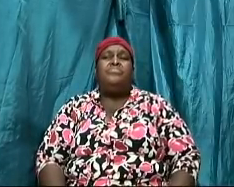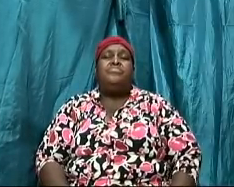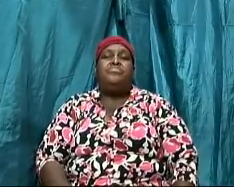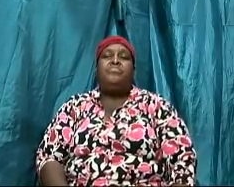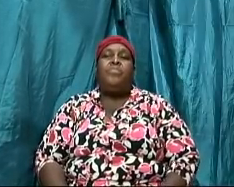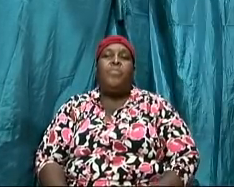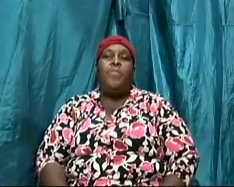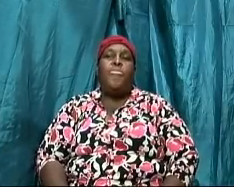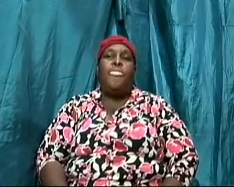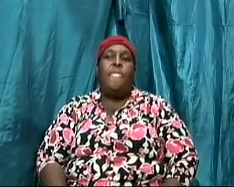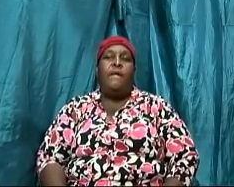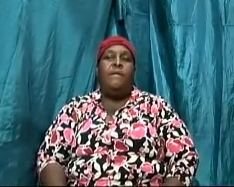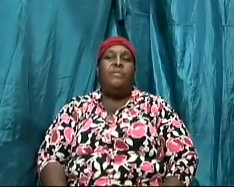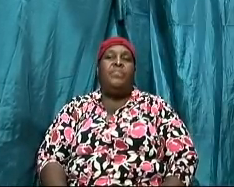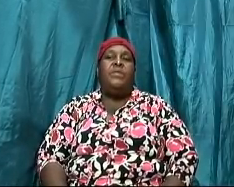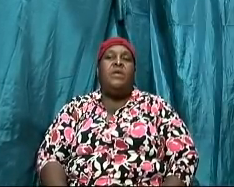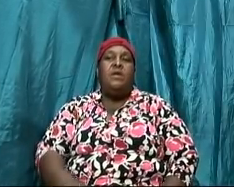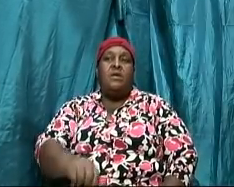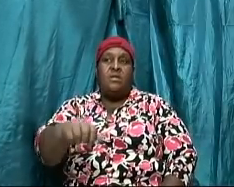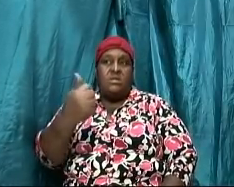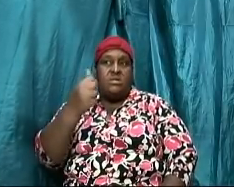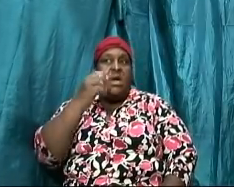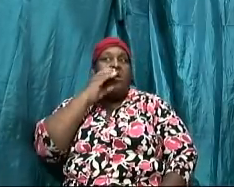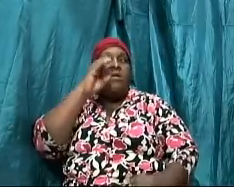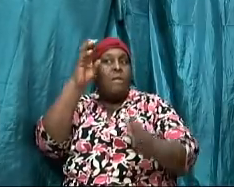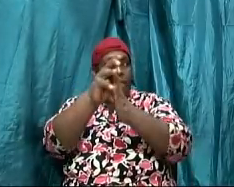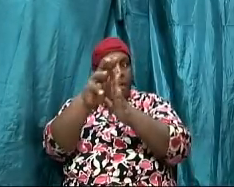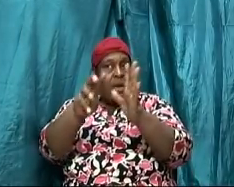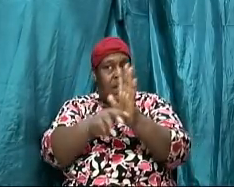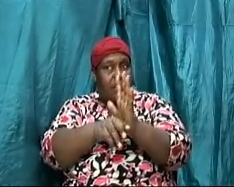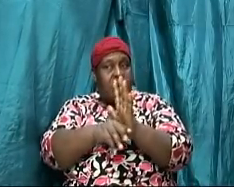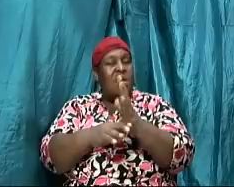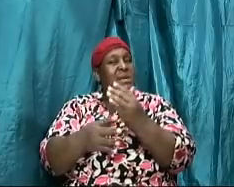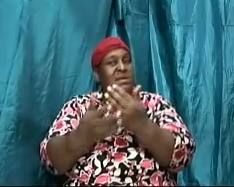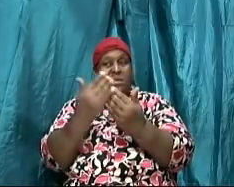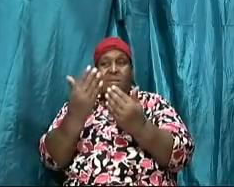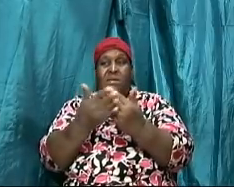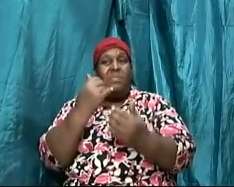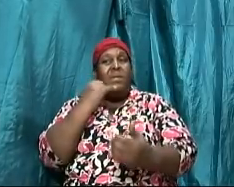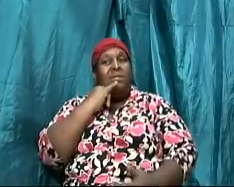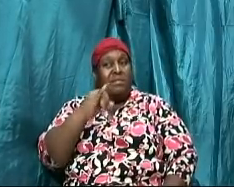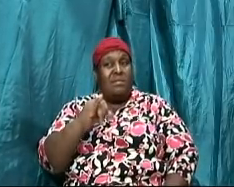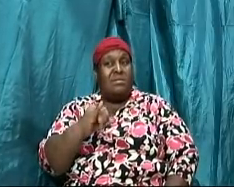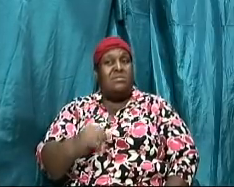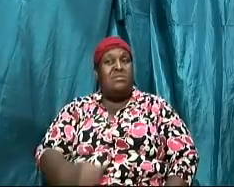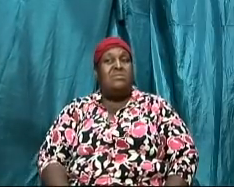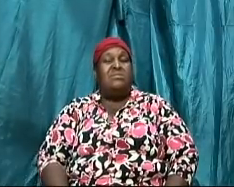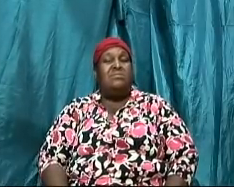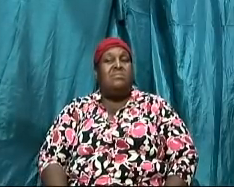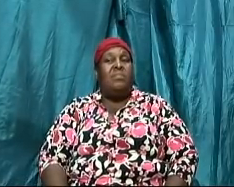So, the Ten Commandments simply is